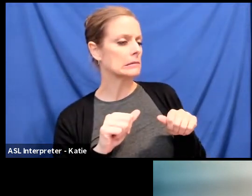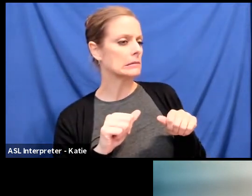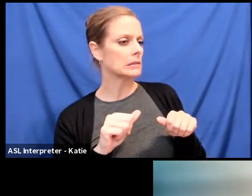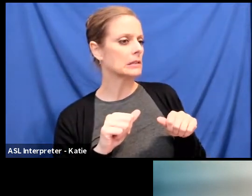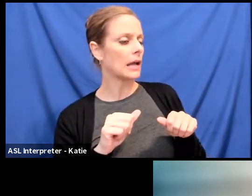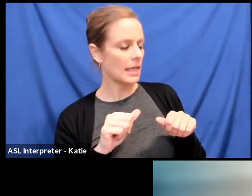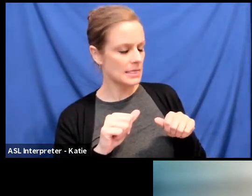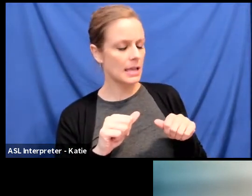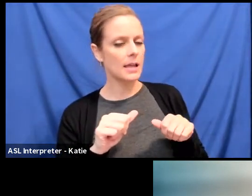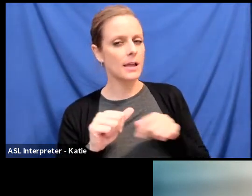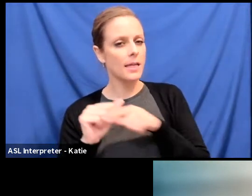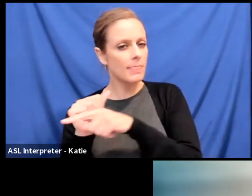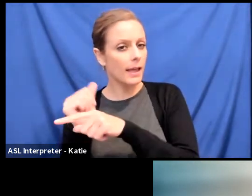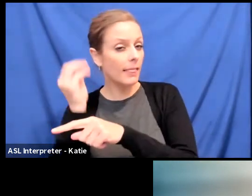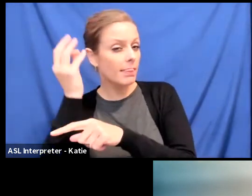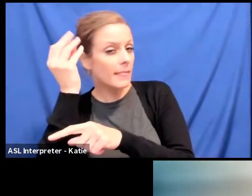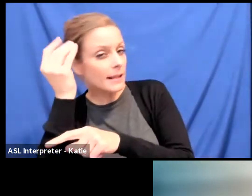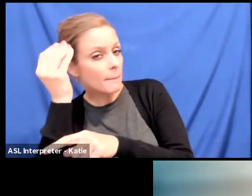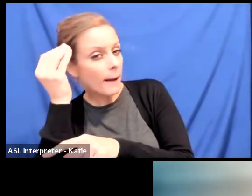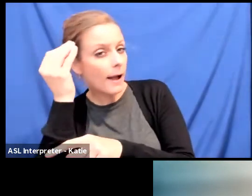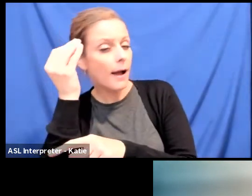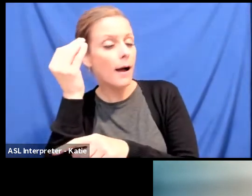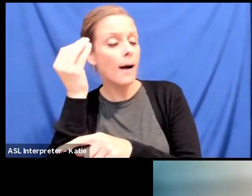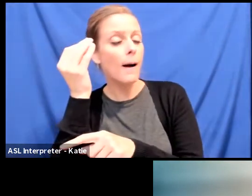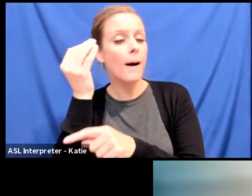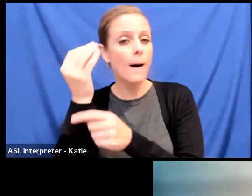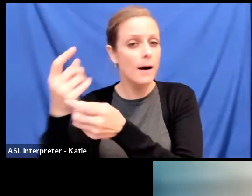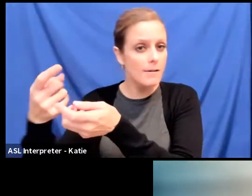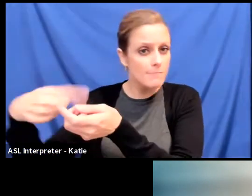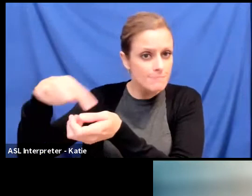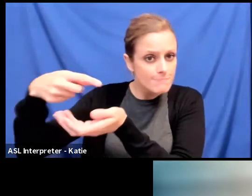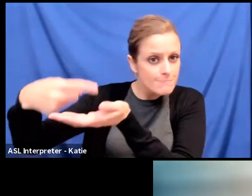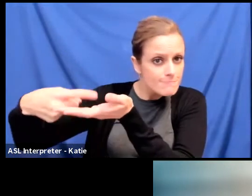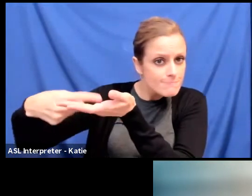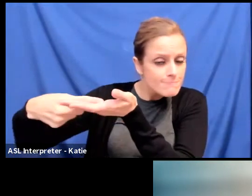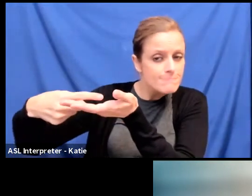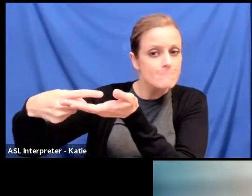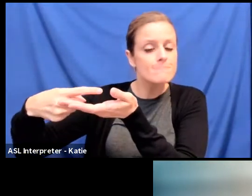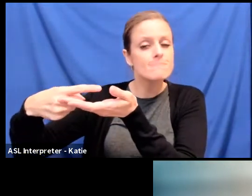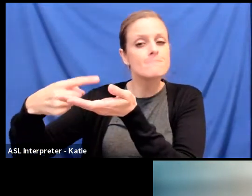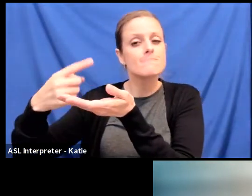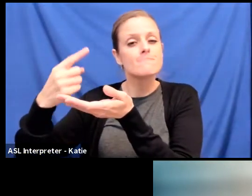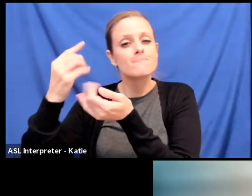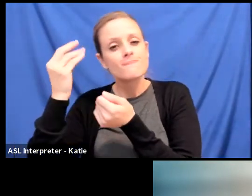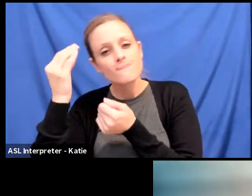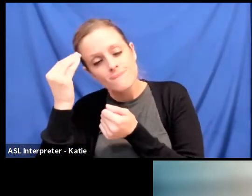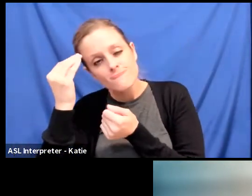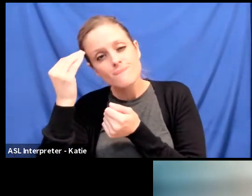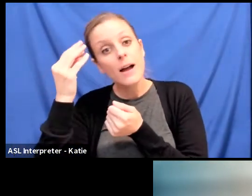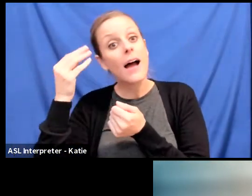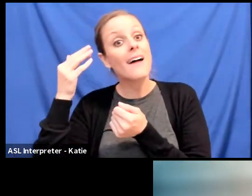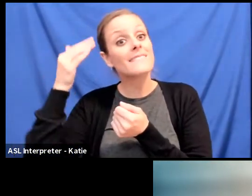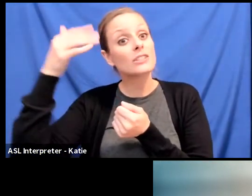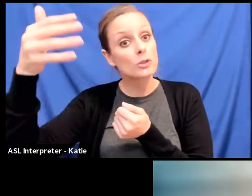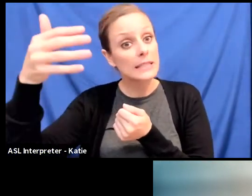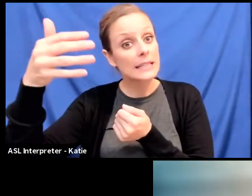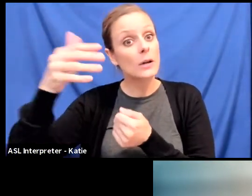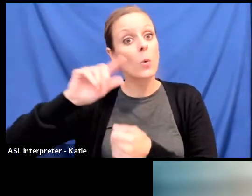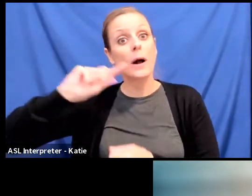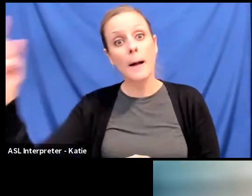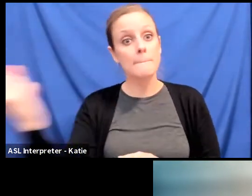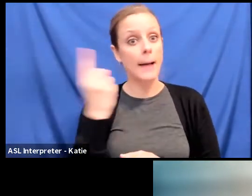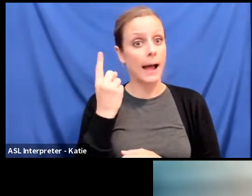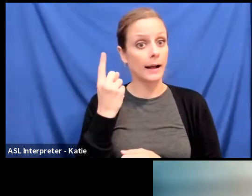opportunity to think about it or sit on the thought of it. And then eventually they'll come back maybe